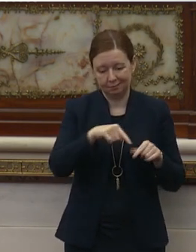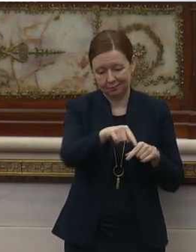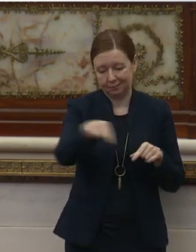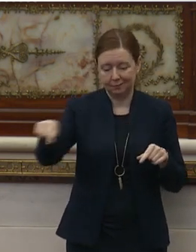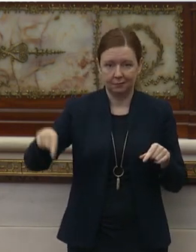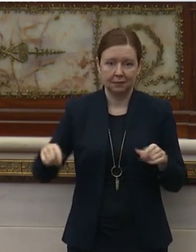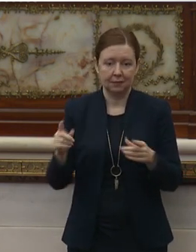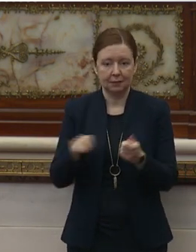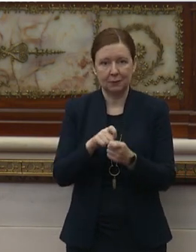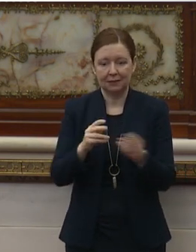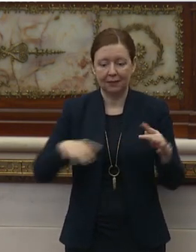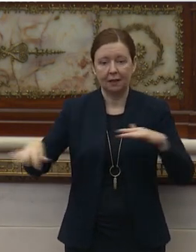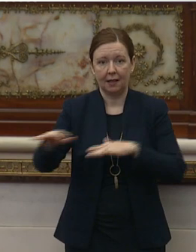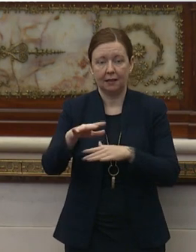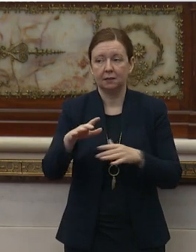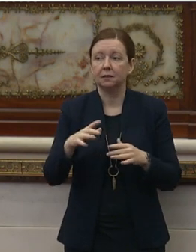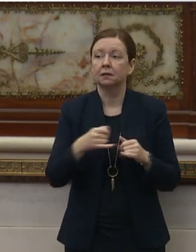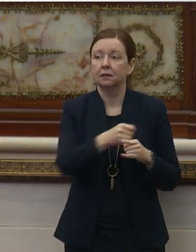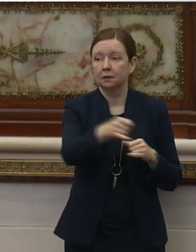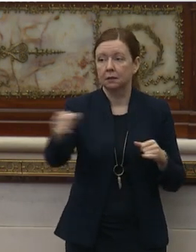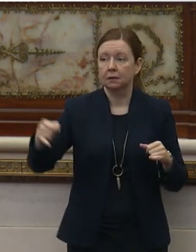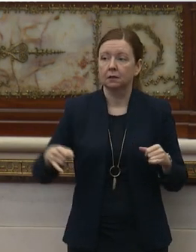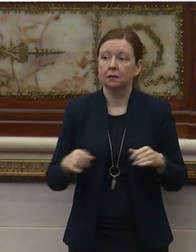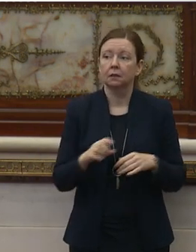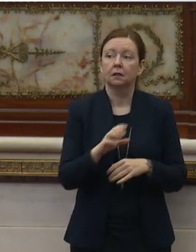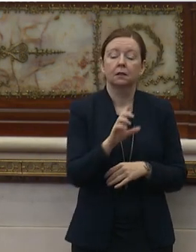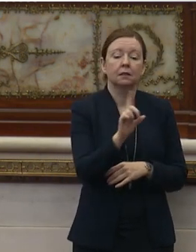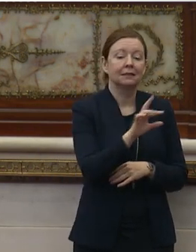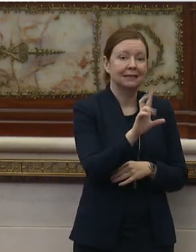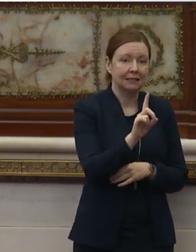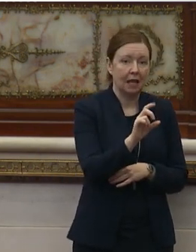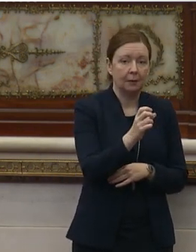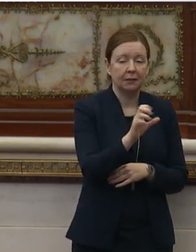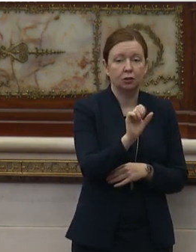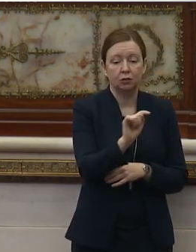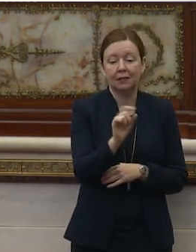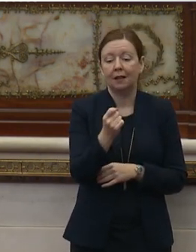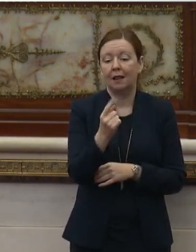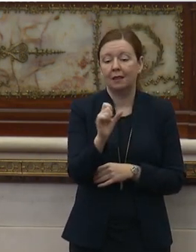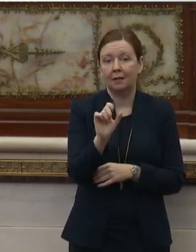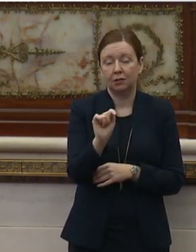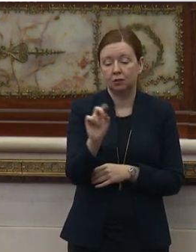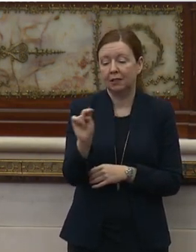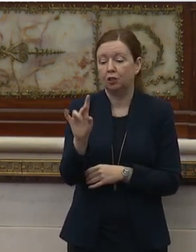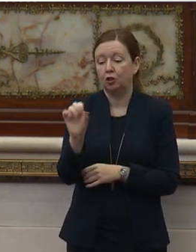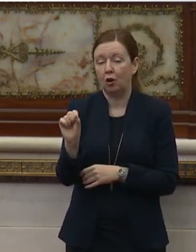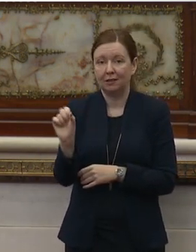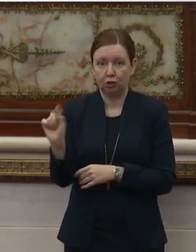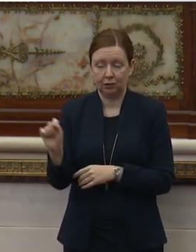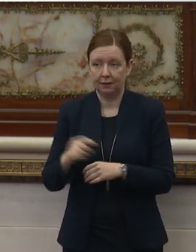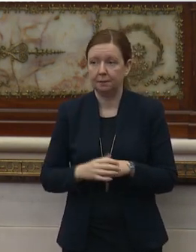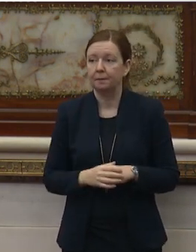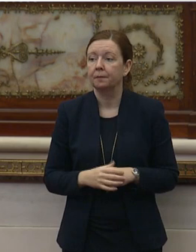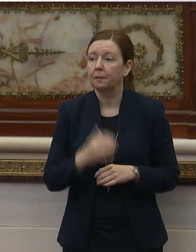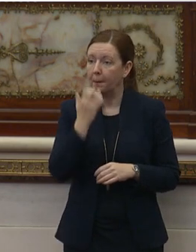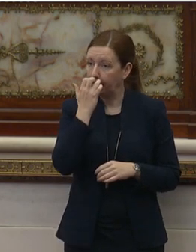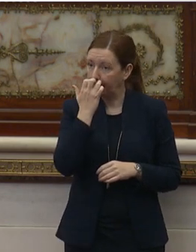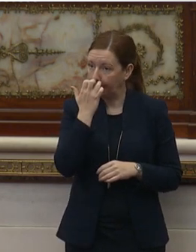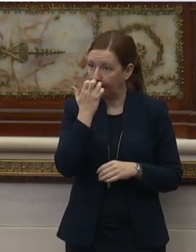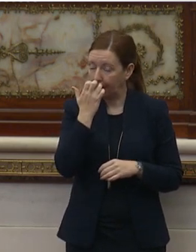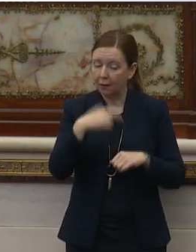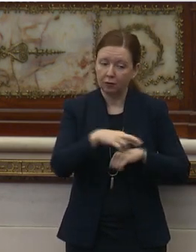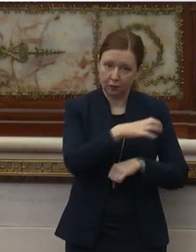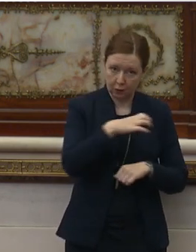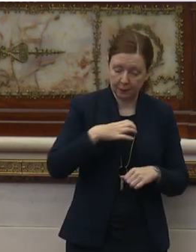land located within an area bounded by Diamond Street, 11th Street, Norris Street, and Marvine Street. And